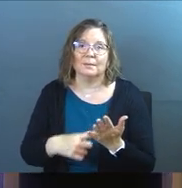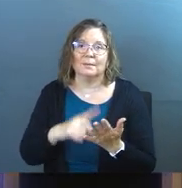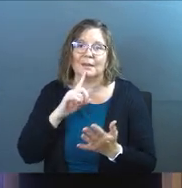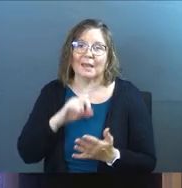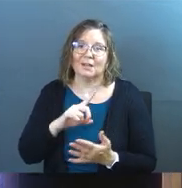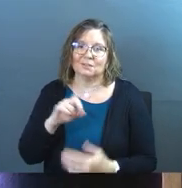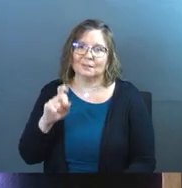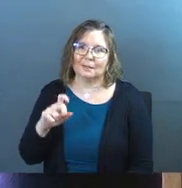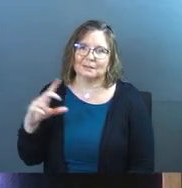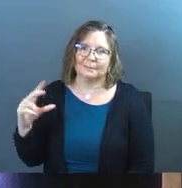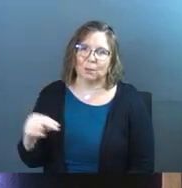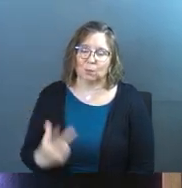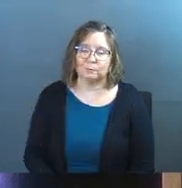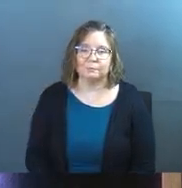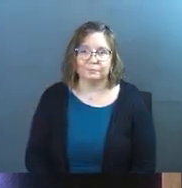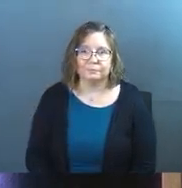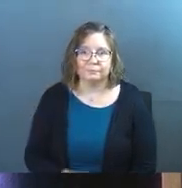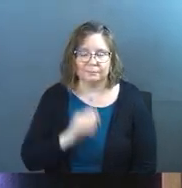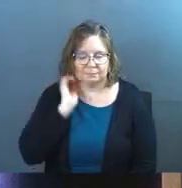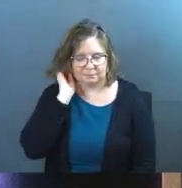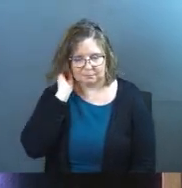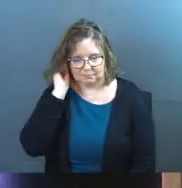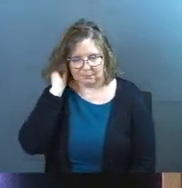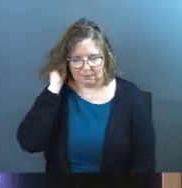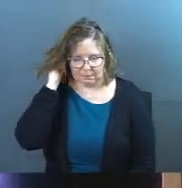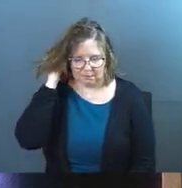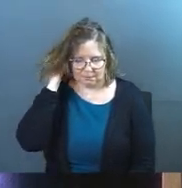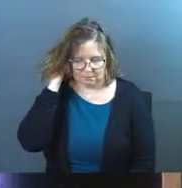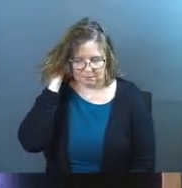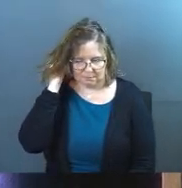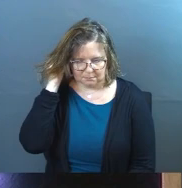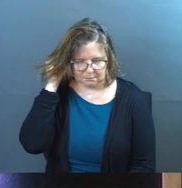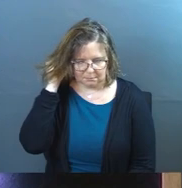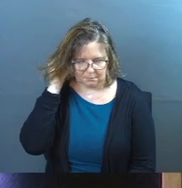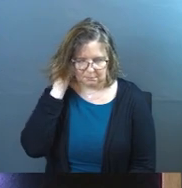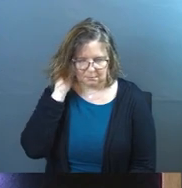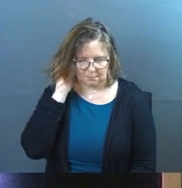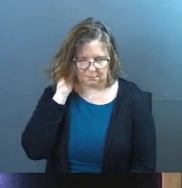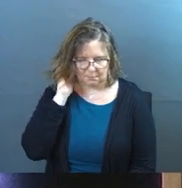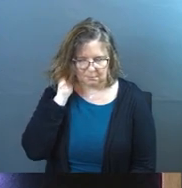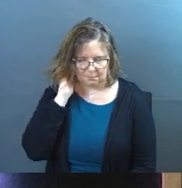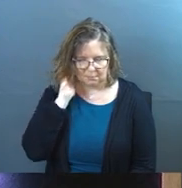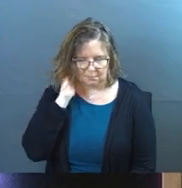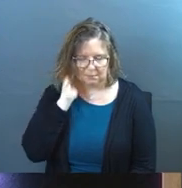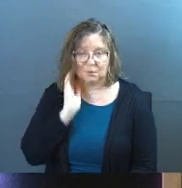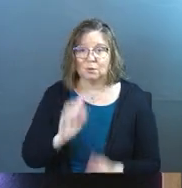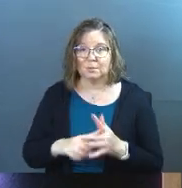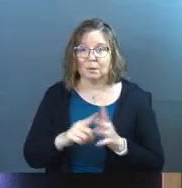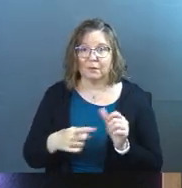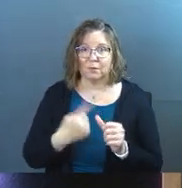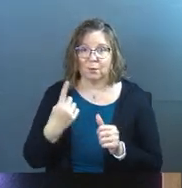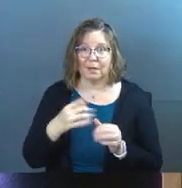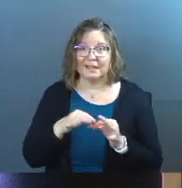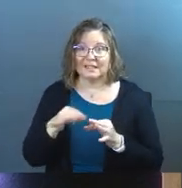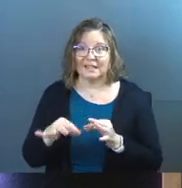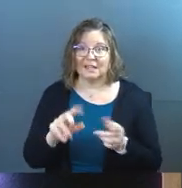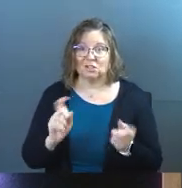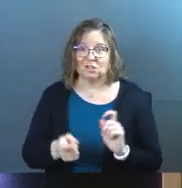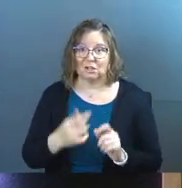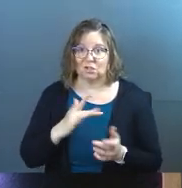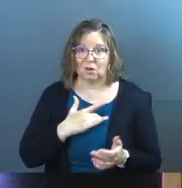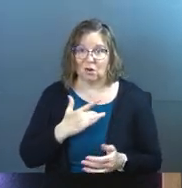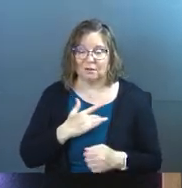answer has to be no. So I'll start you with the very first one. The delay is changing your heart. There's a verse